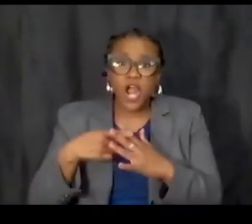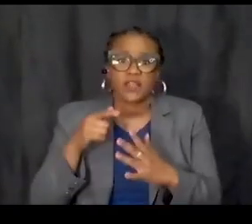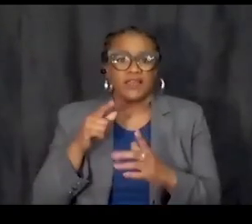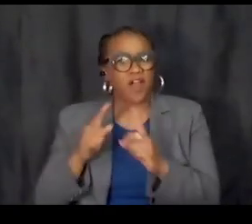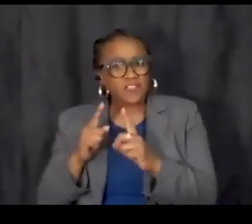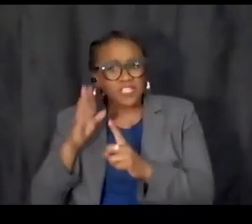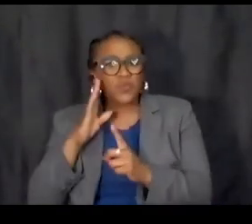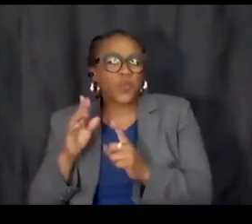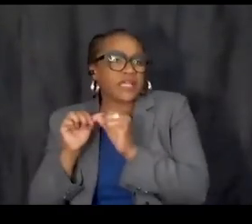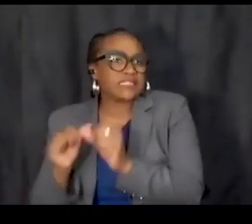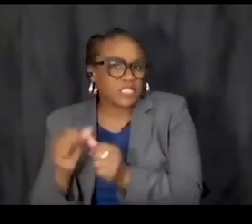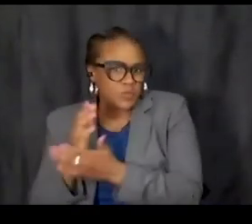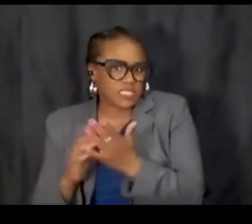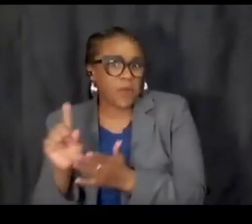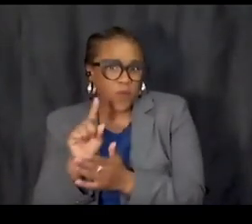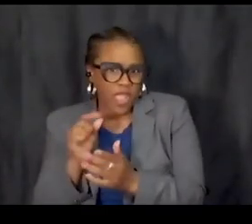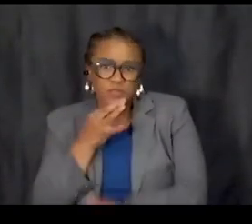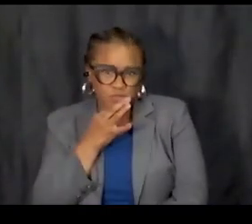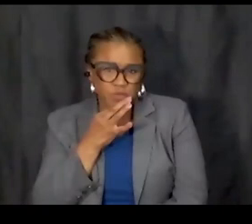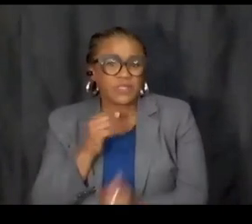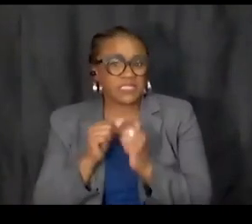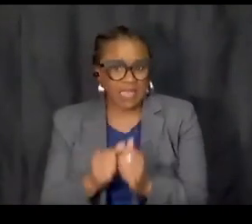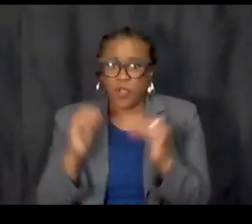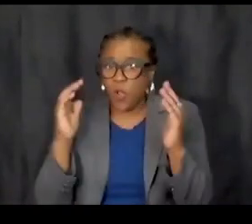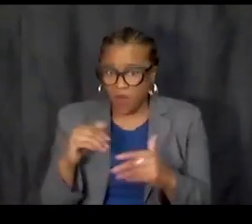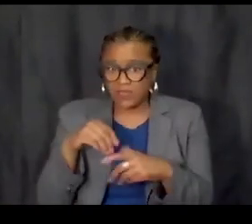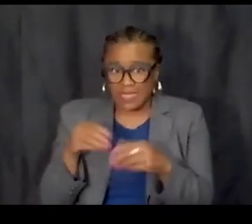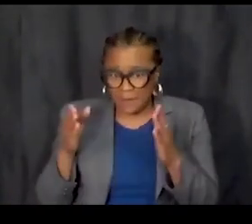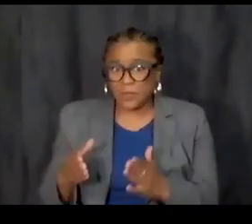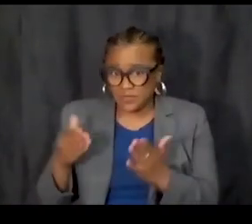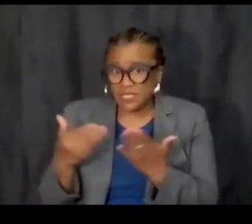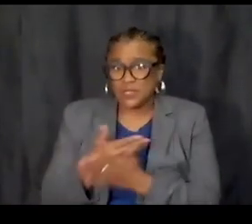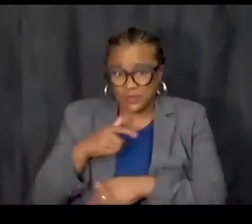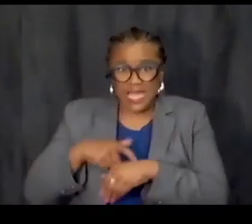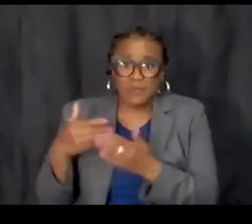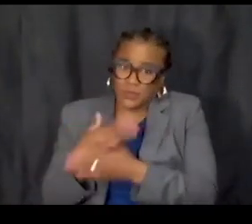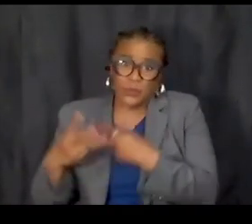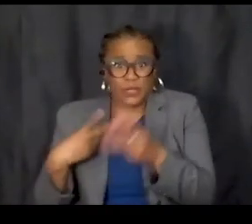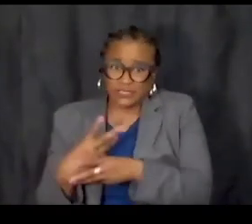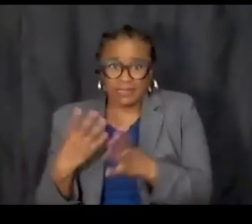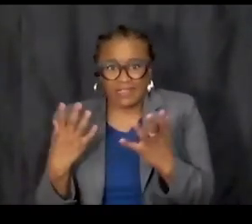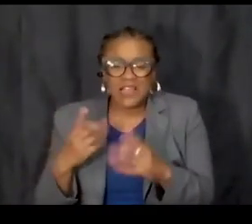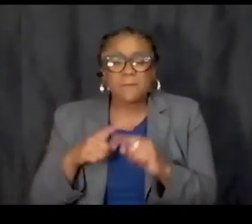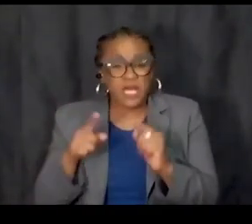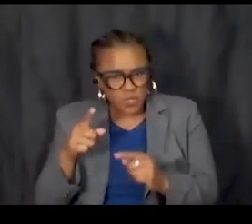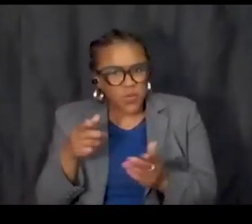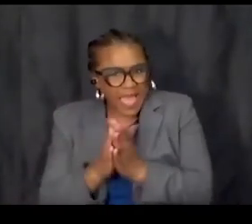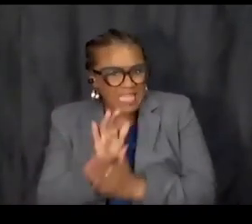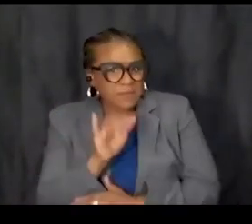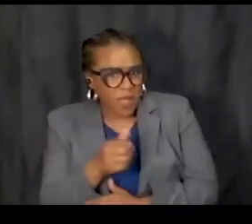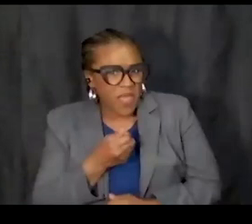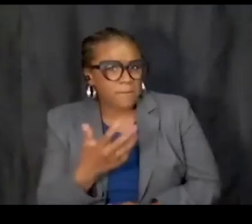hopefully in person in a new time in a new world. But I just, because you asked about that poem, I disclosed earlier that, you know, I